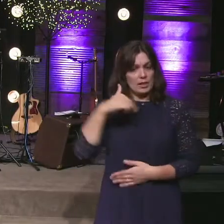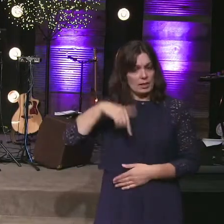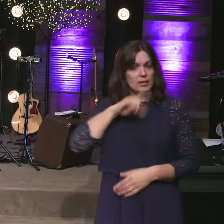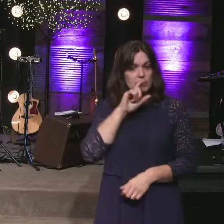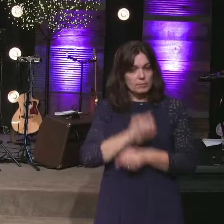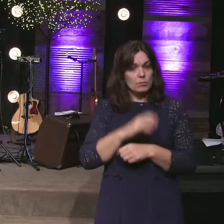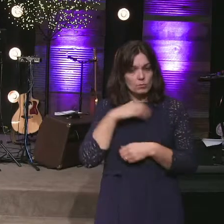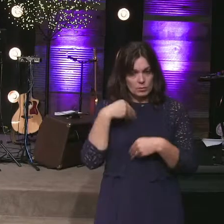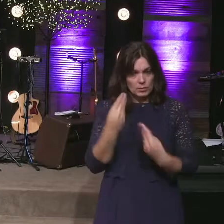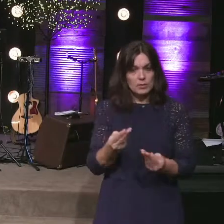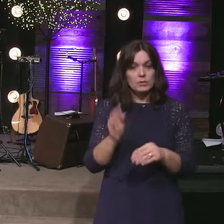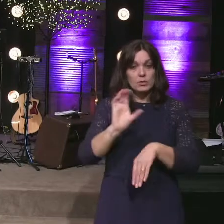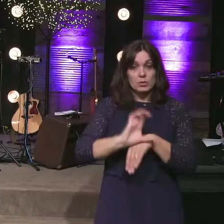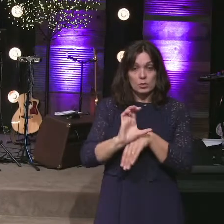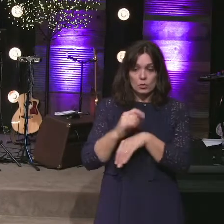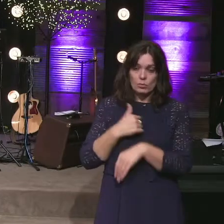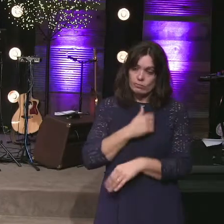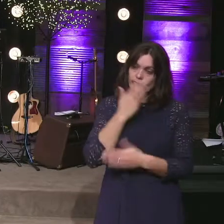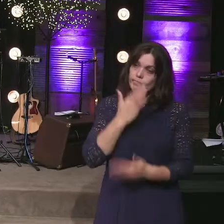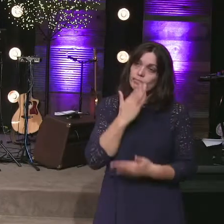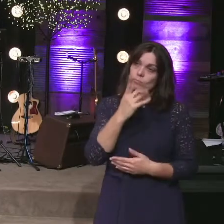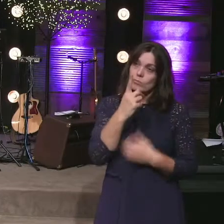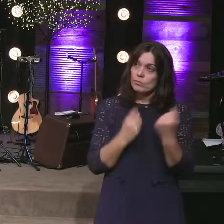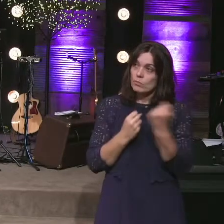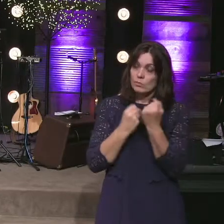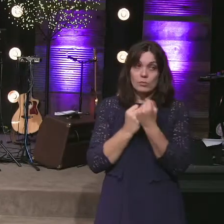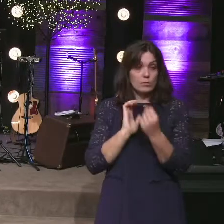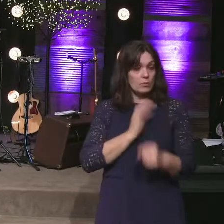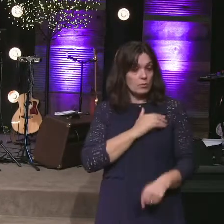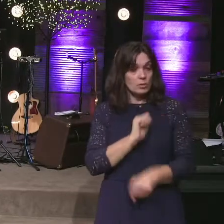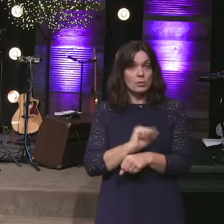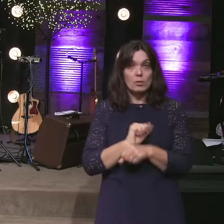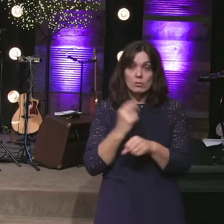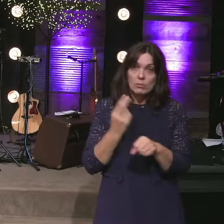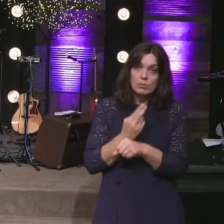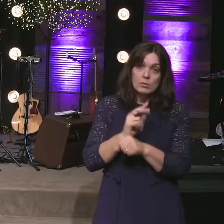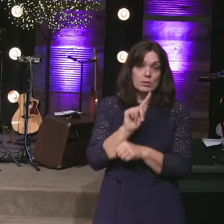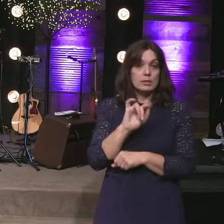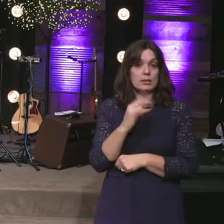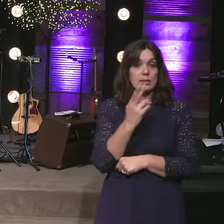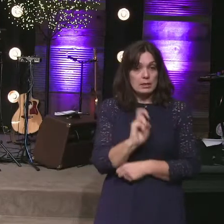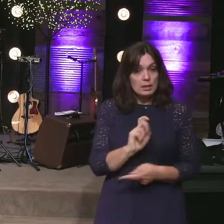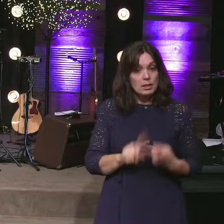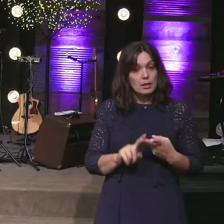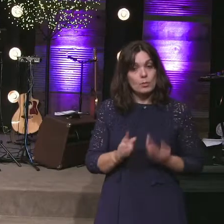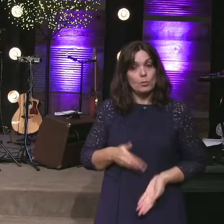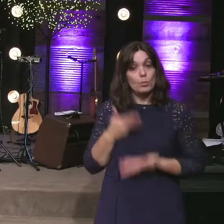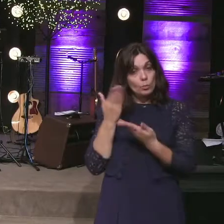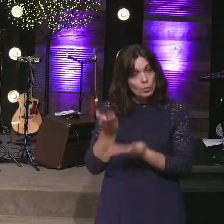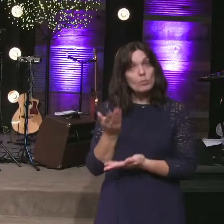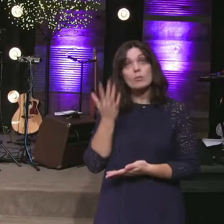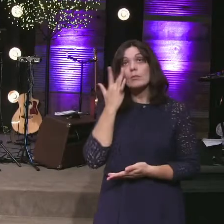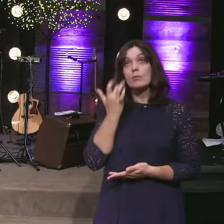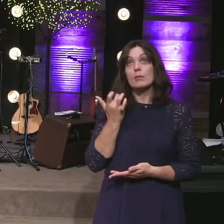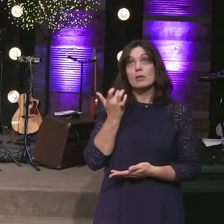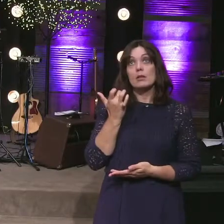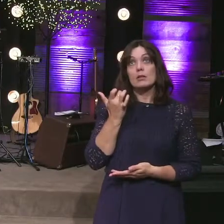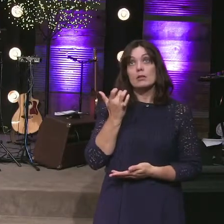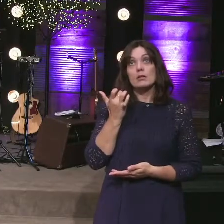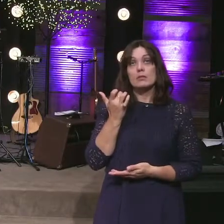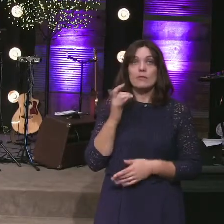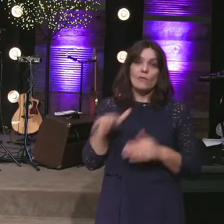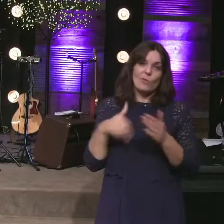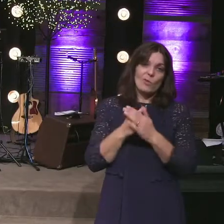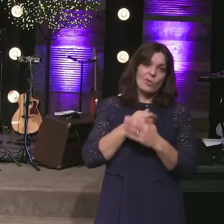thankful that you support the work of the ministry with tithes and offerings. And because of the restrictions that